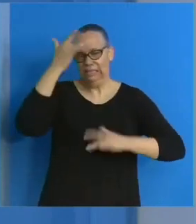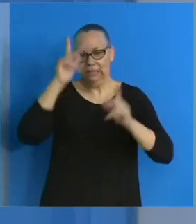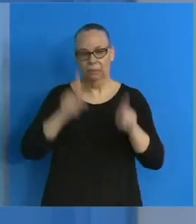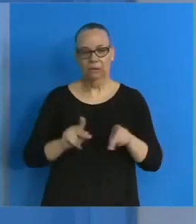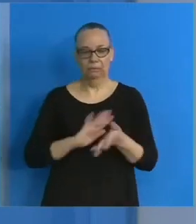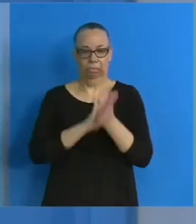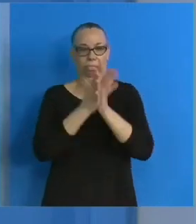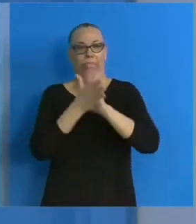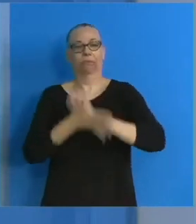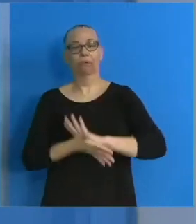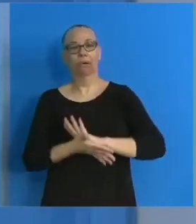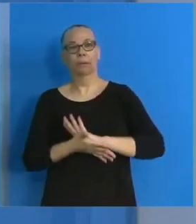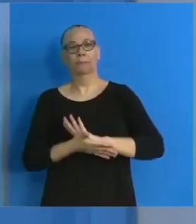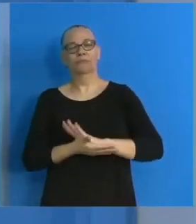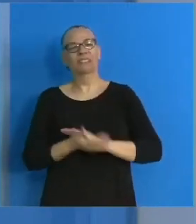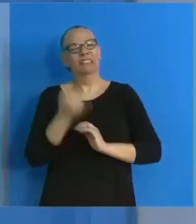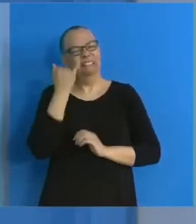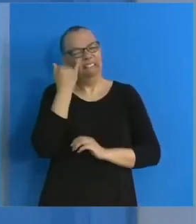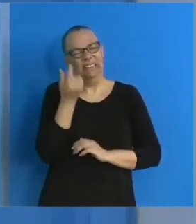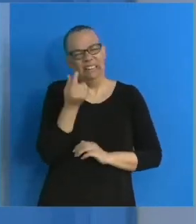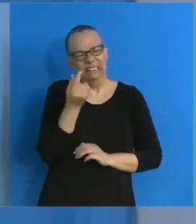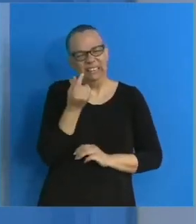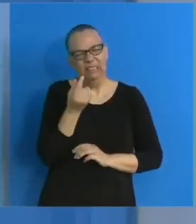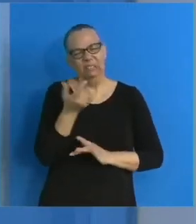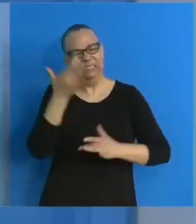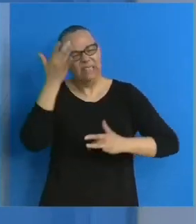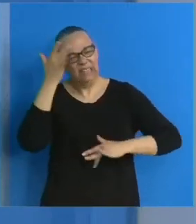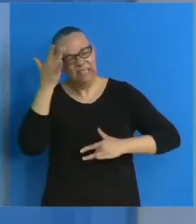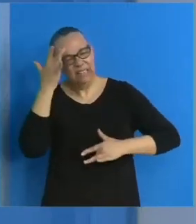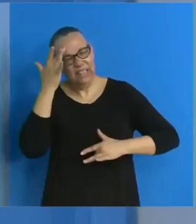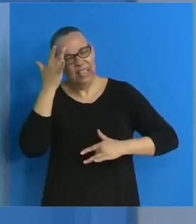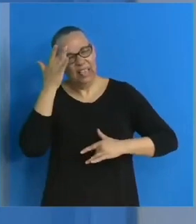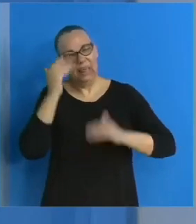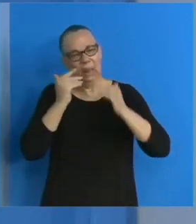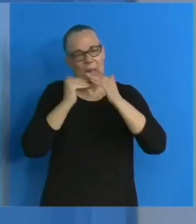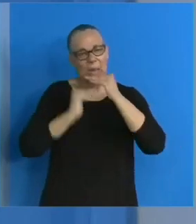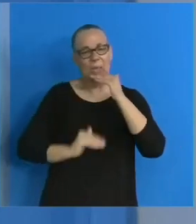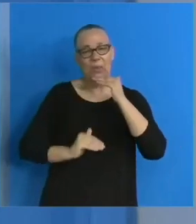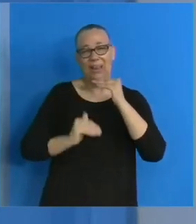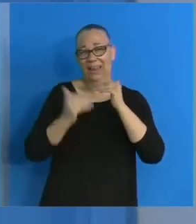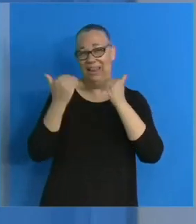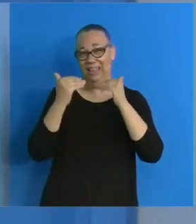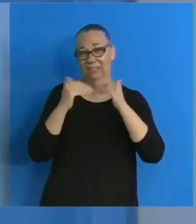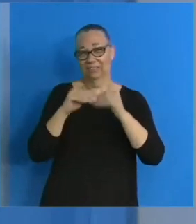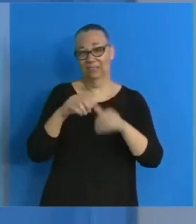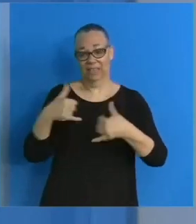infections generally tend to have lower level of antibodies in their system,